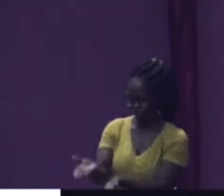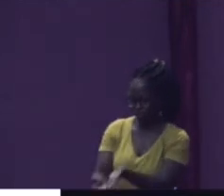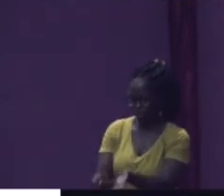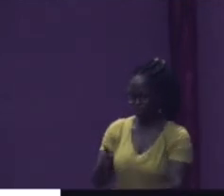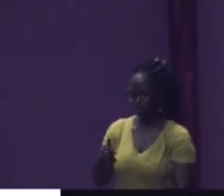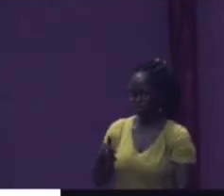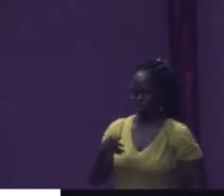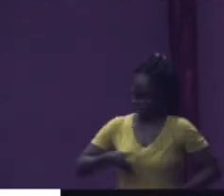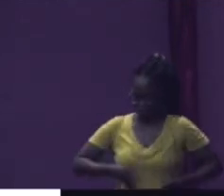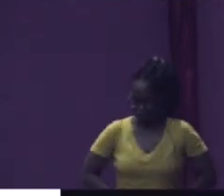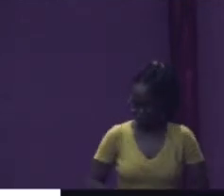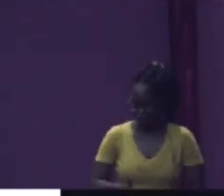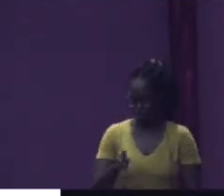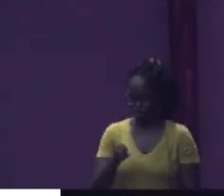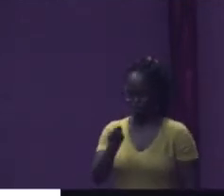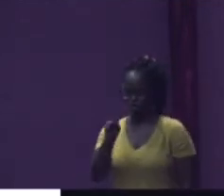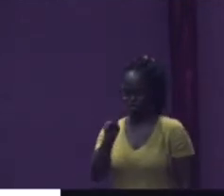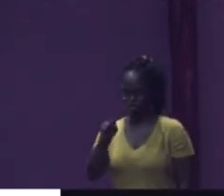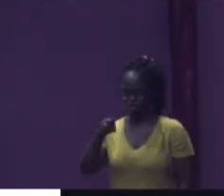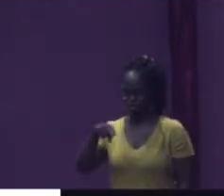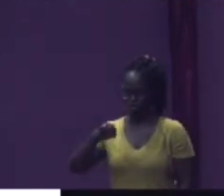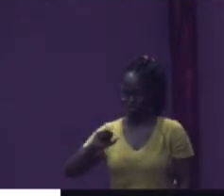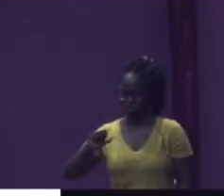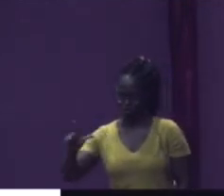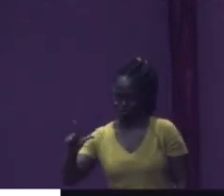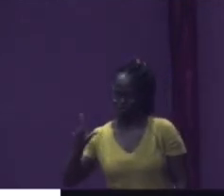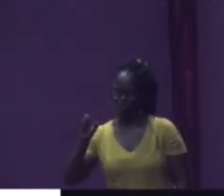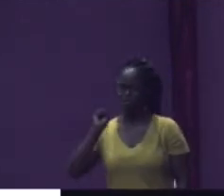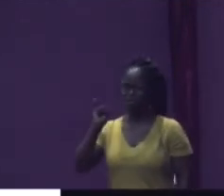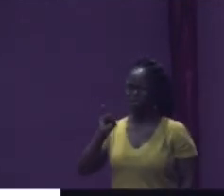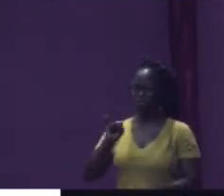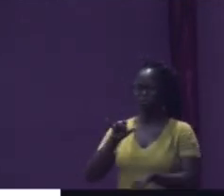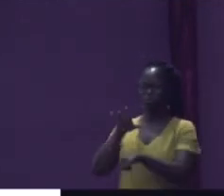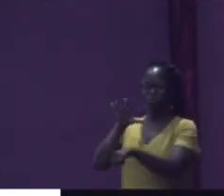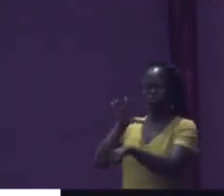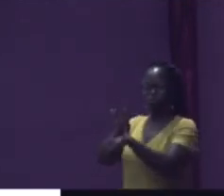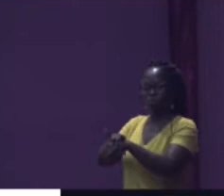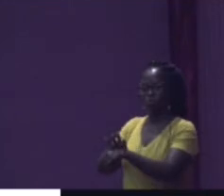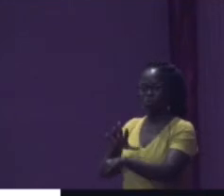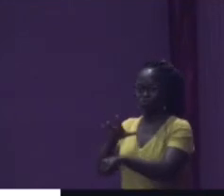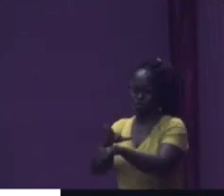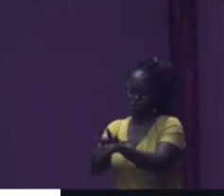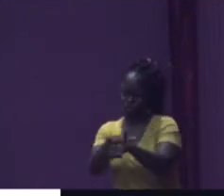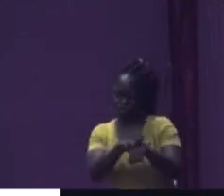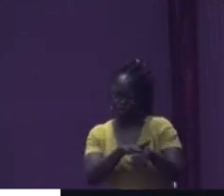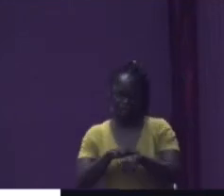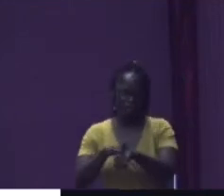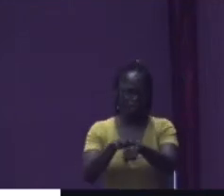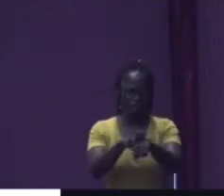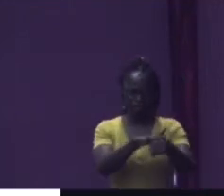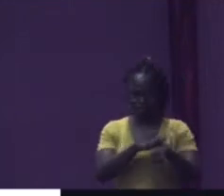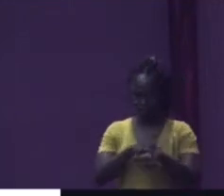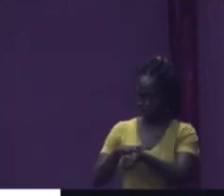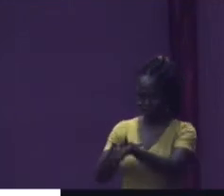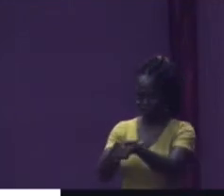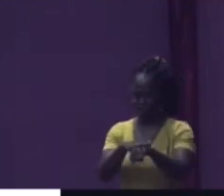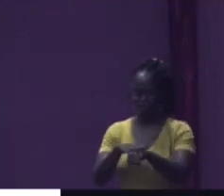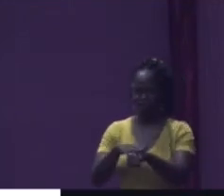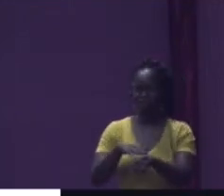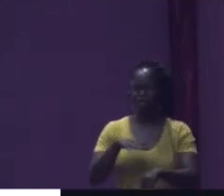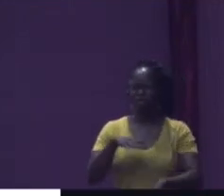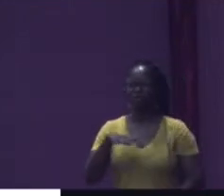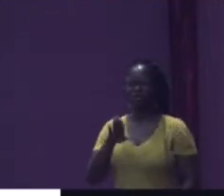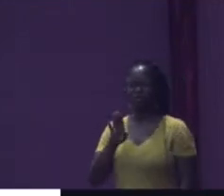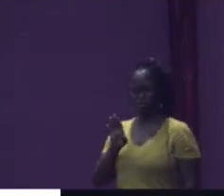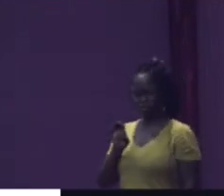also infant illnesses. And these infant illnesses may be different than ours. In this case,